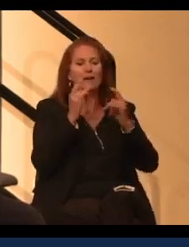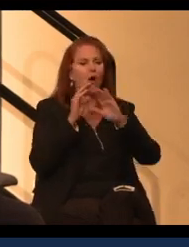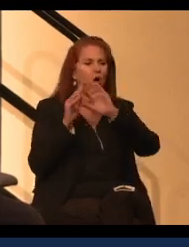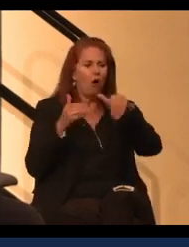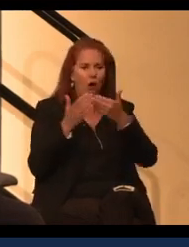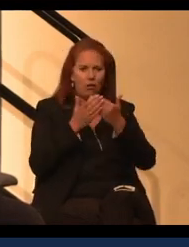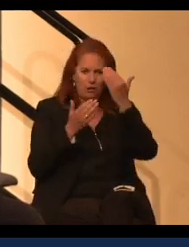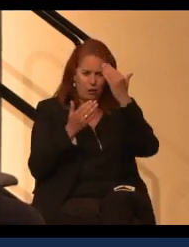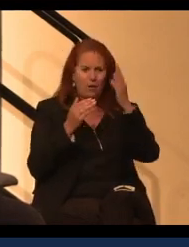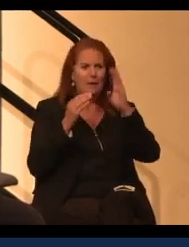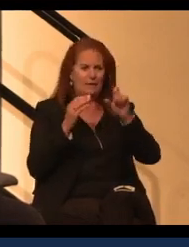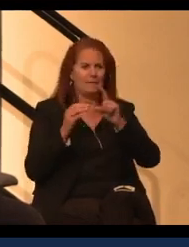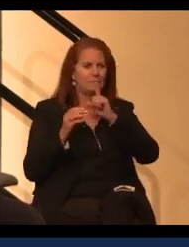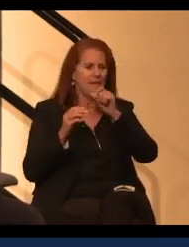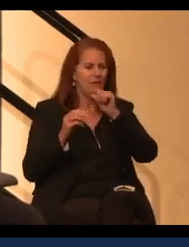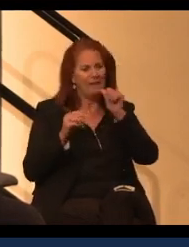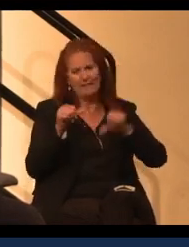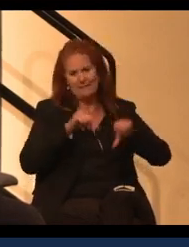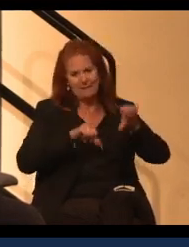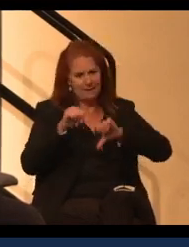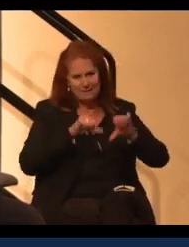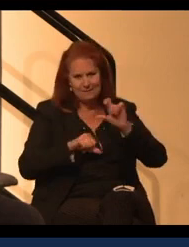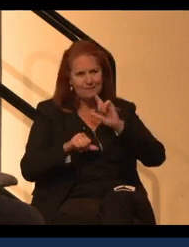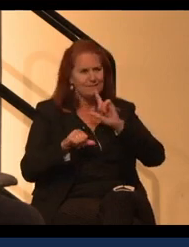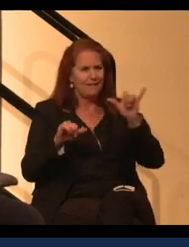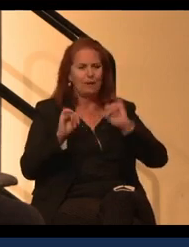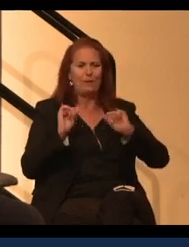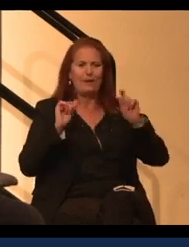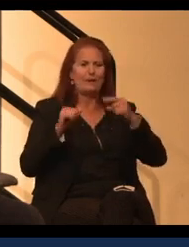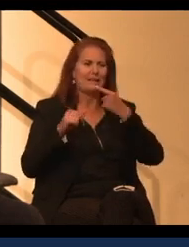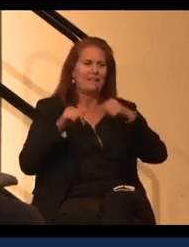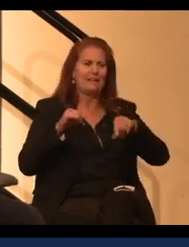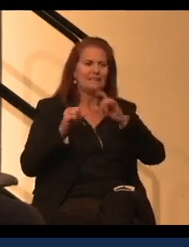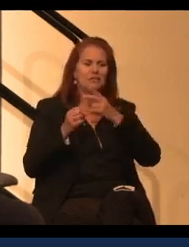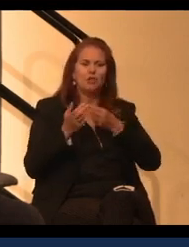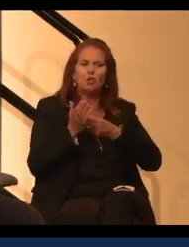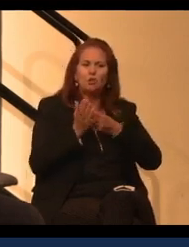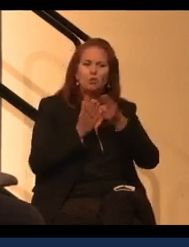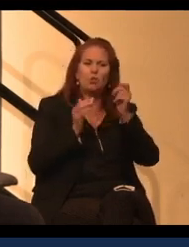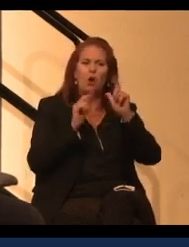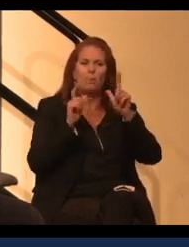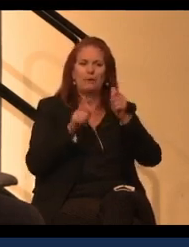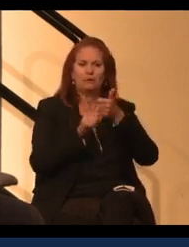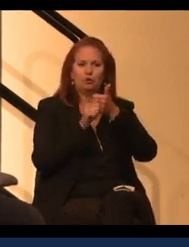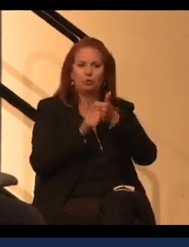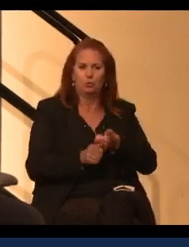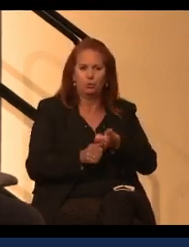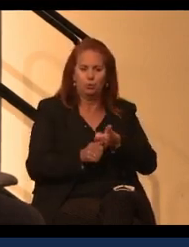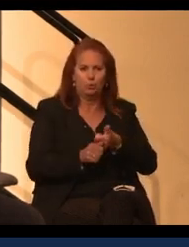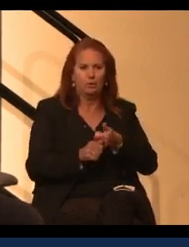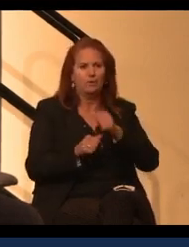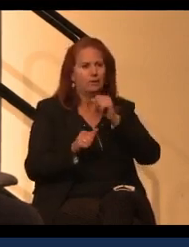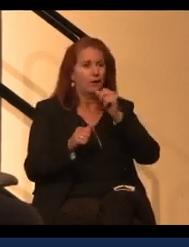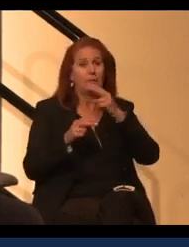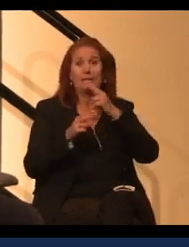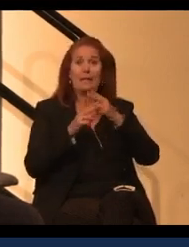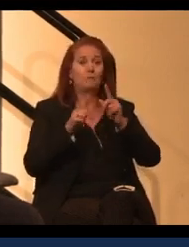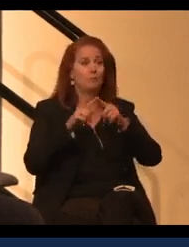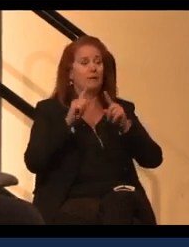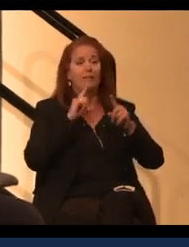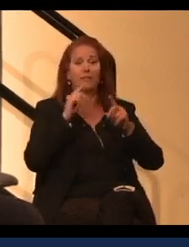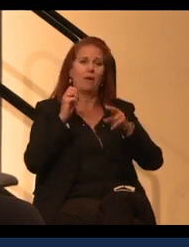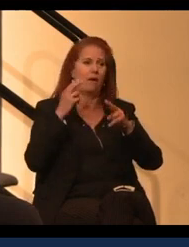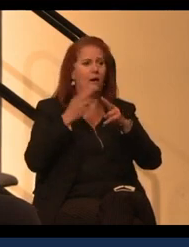know that, let's be real, it's not a science. It's not like we can say these are the truths that we must all do, and by no means do I claim to be an authority on how